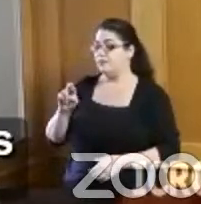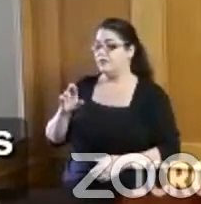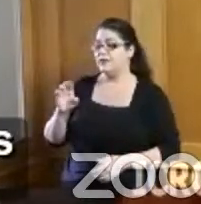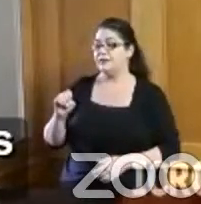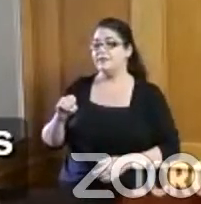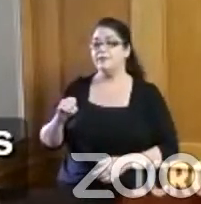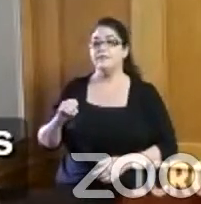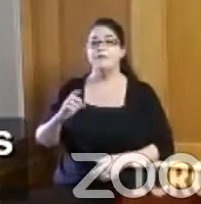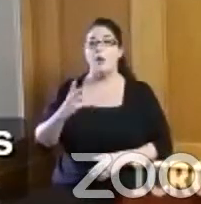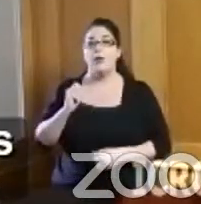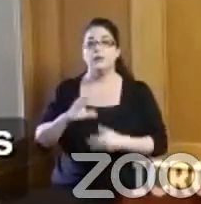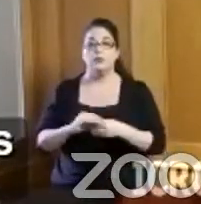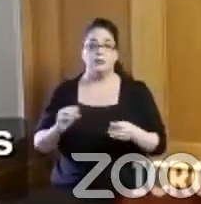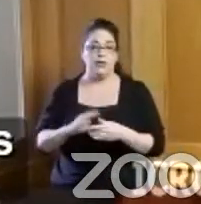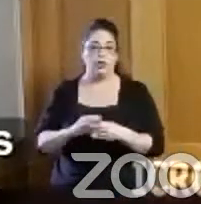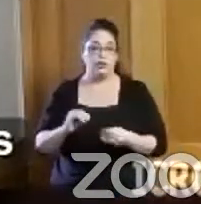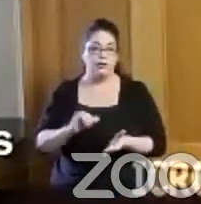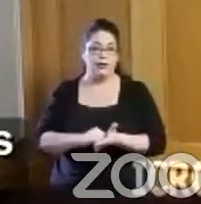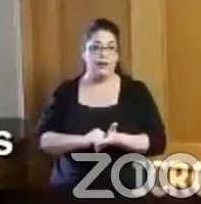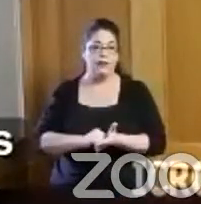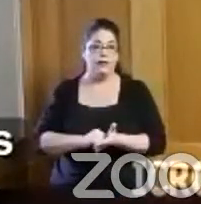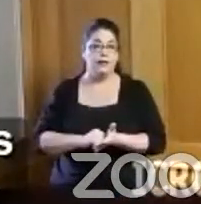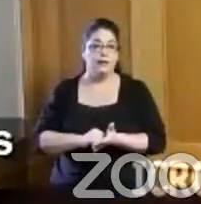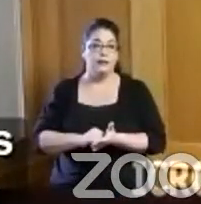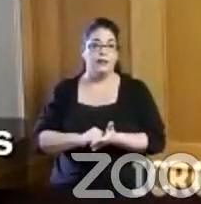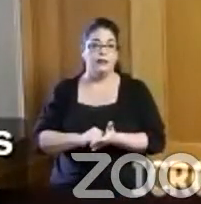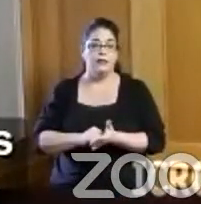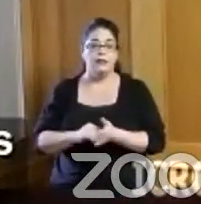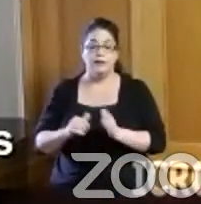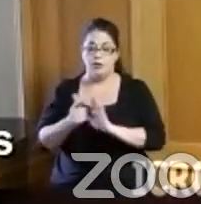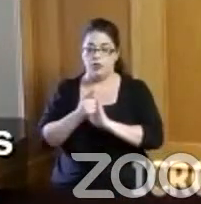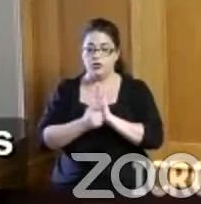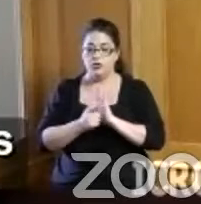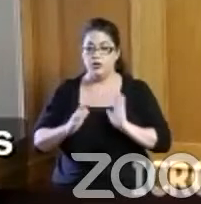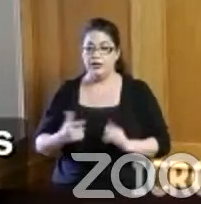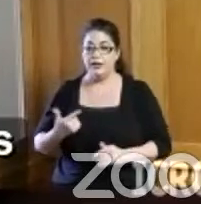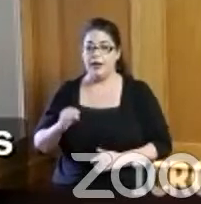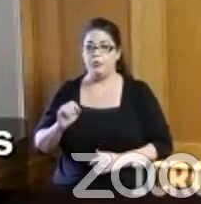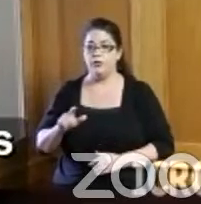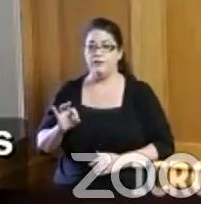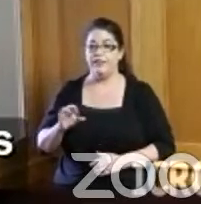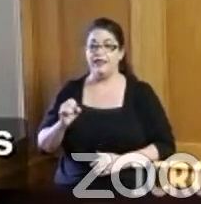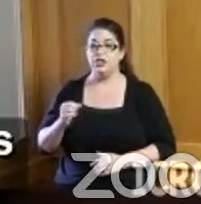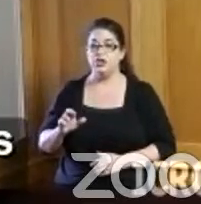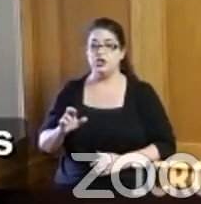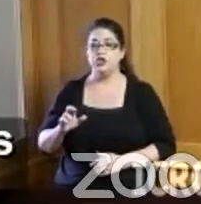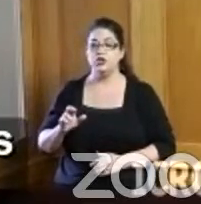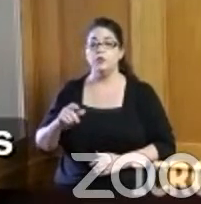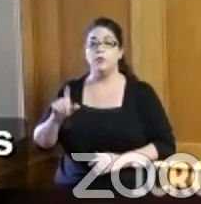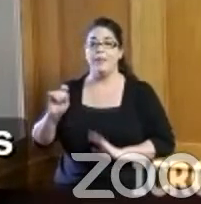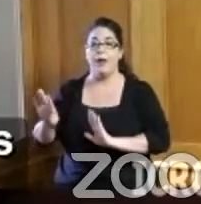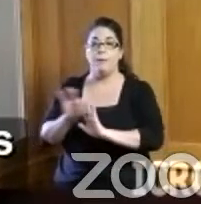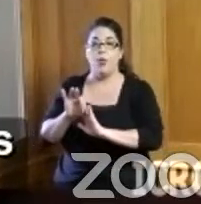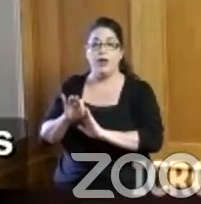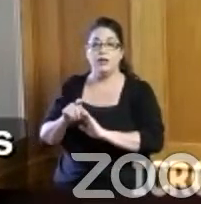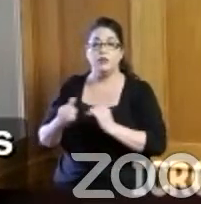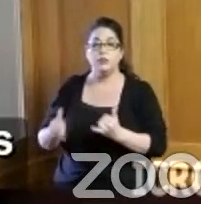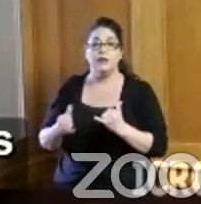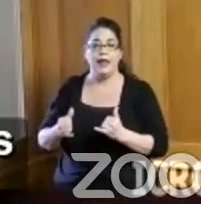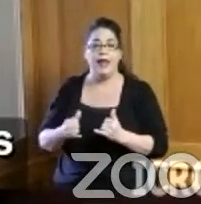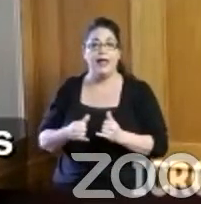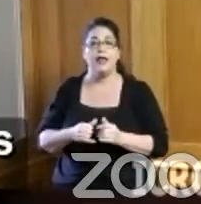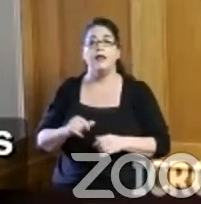to also mention that Attorney Gabriel Fletcher, who we're going to be appointing today, is